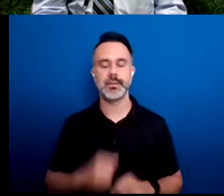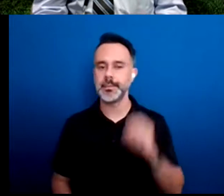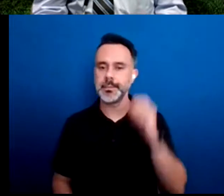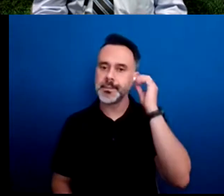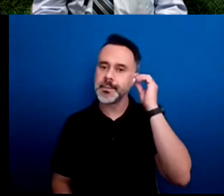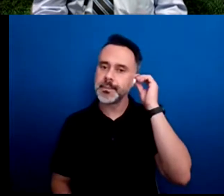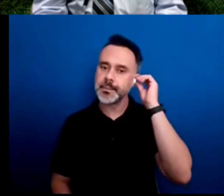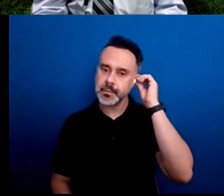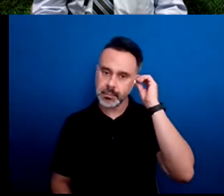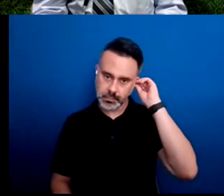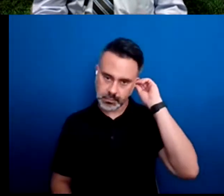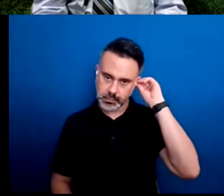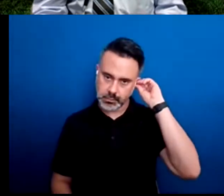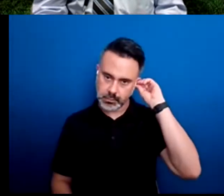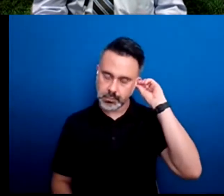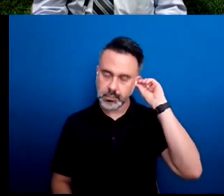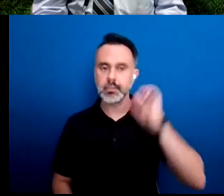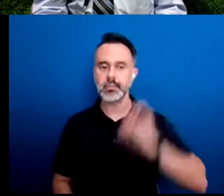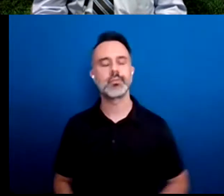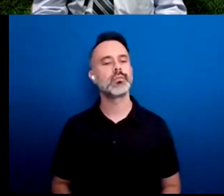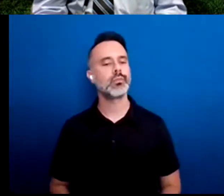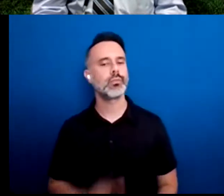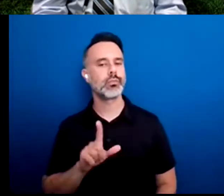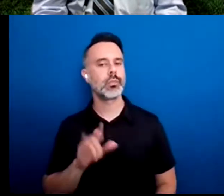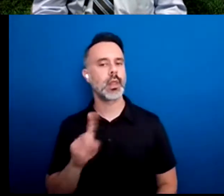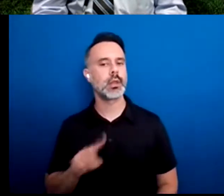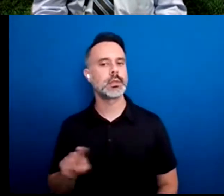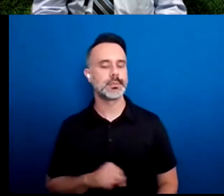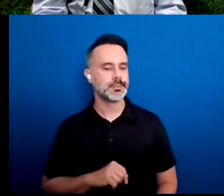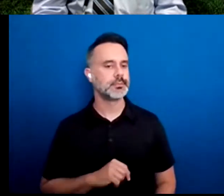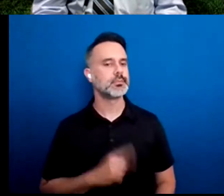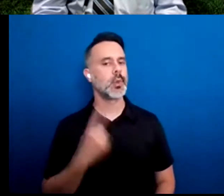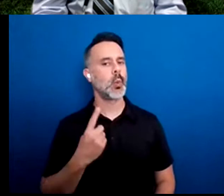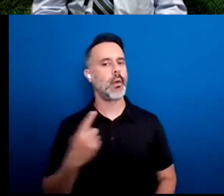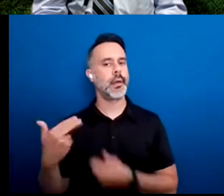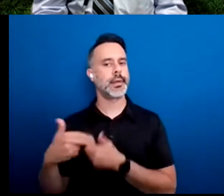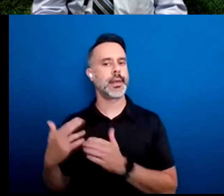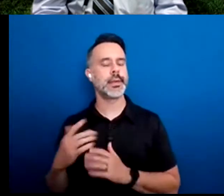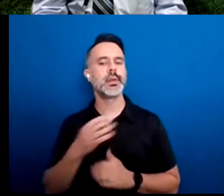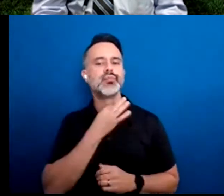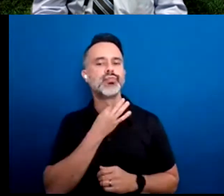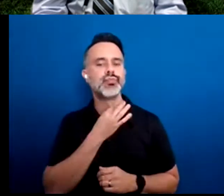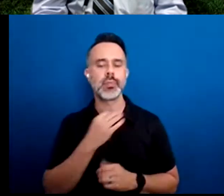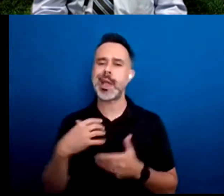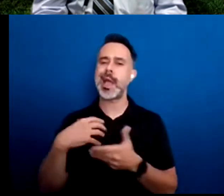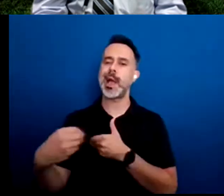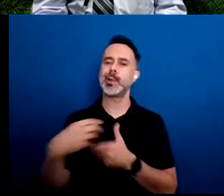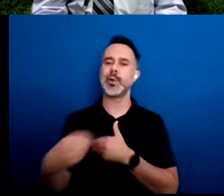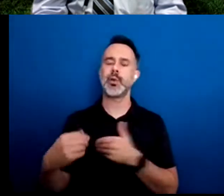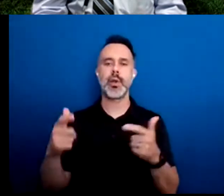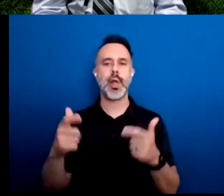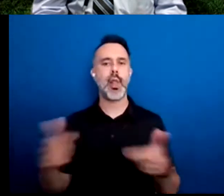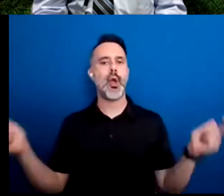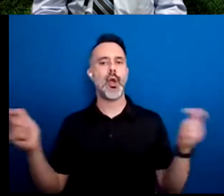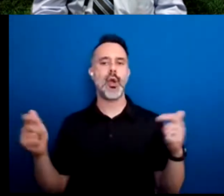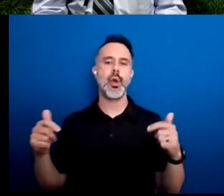And one of our attendees is wondering if outdoor large-scale walks,